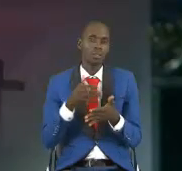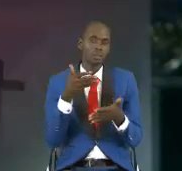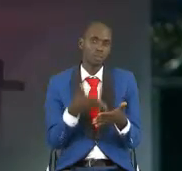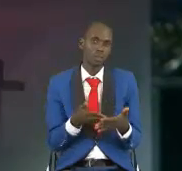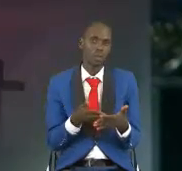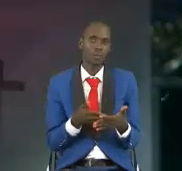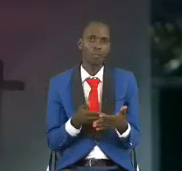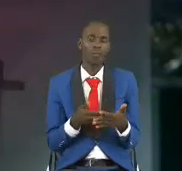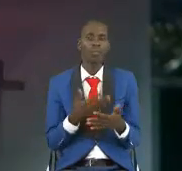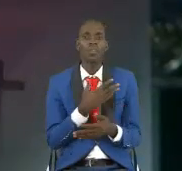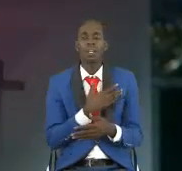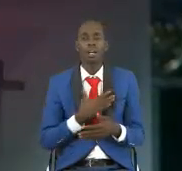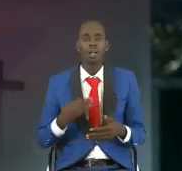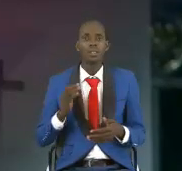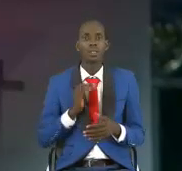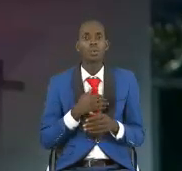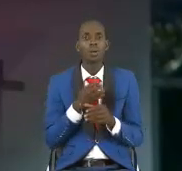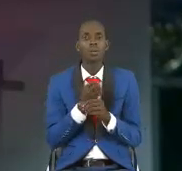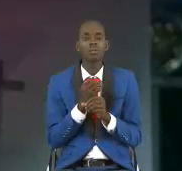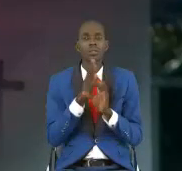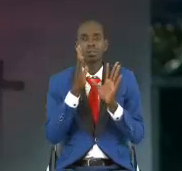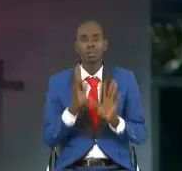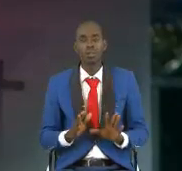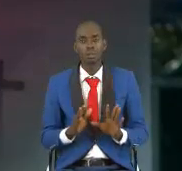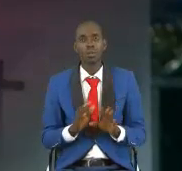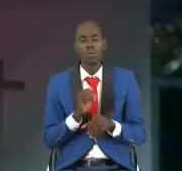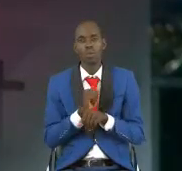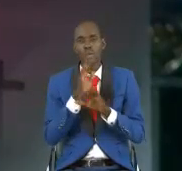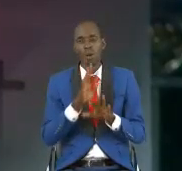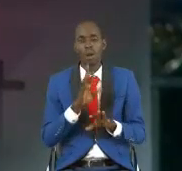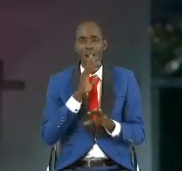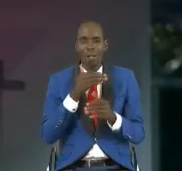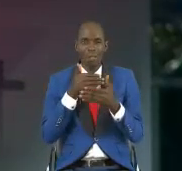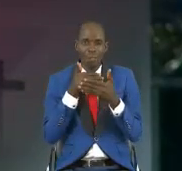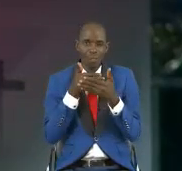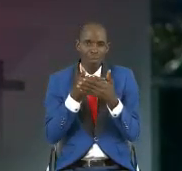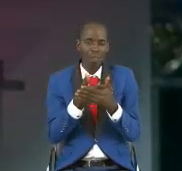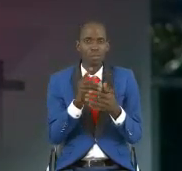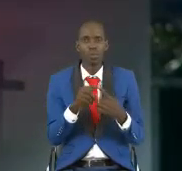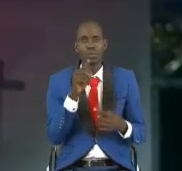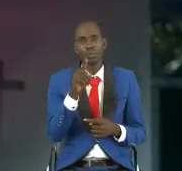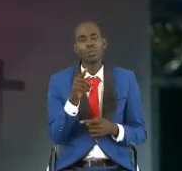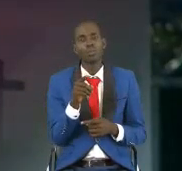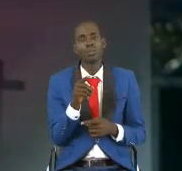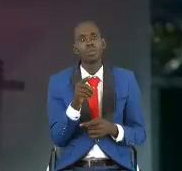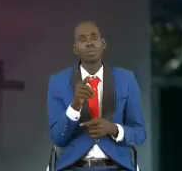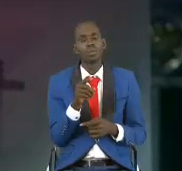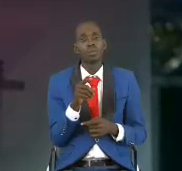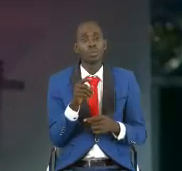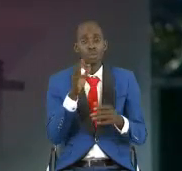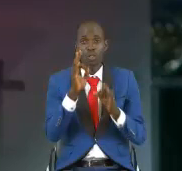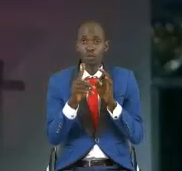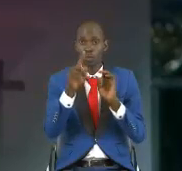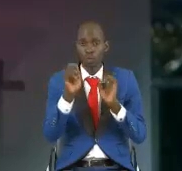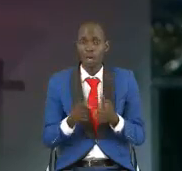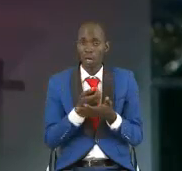our counselors are there. Please, our counselors, reach out. Those who can write, give to them to